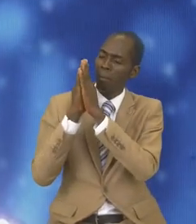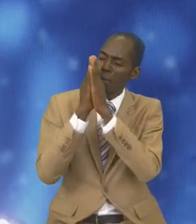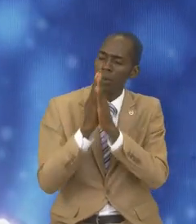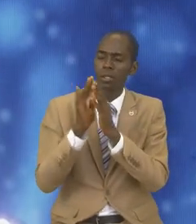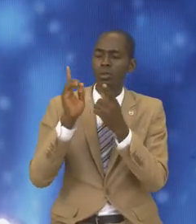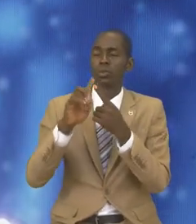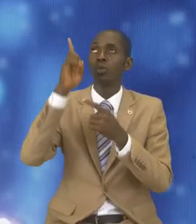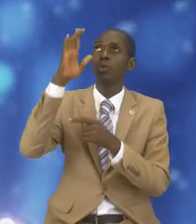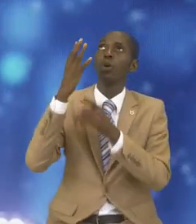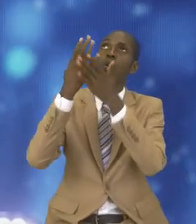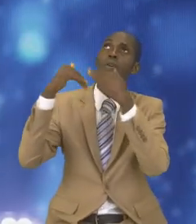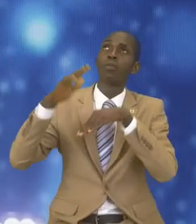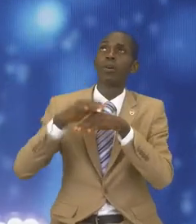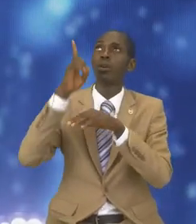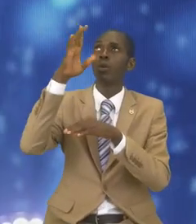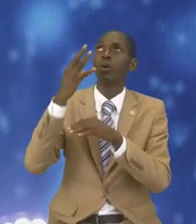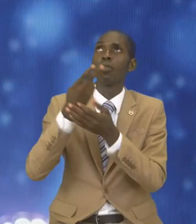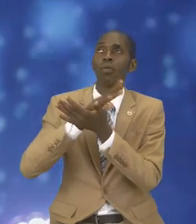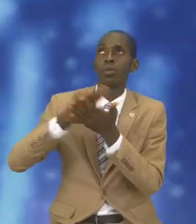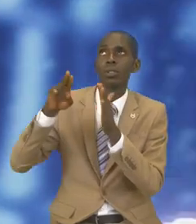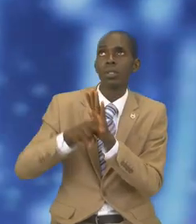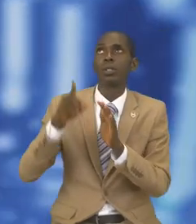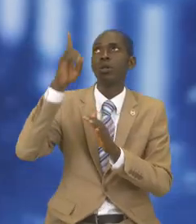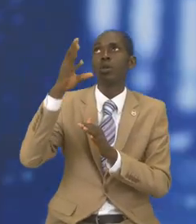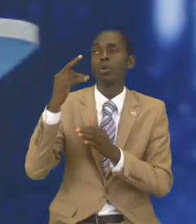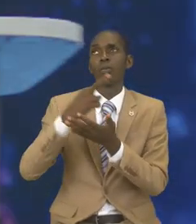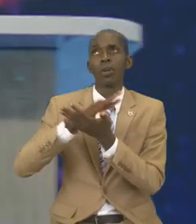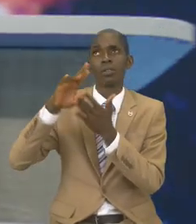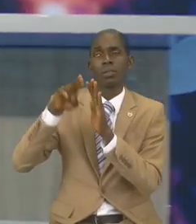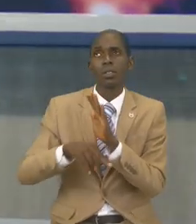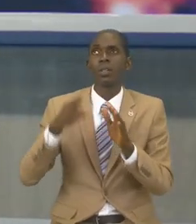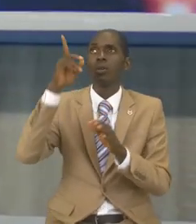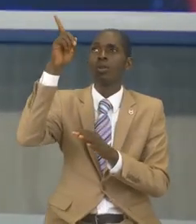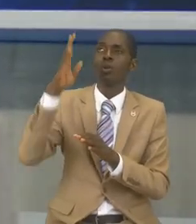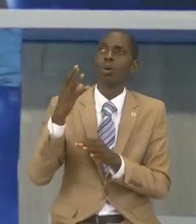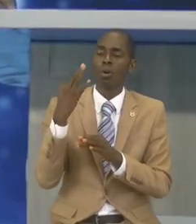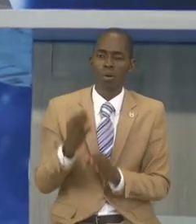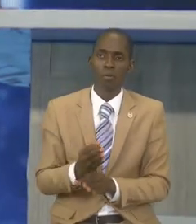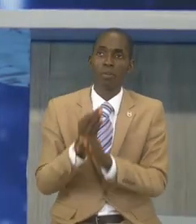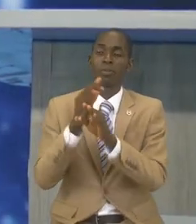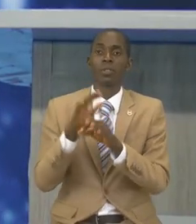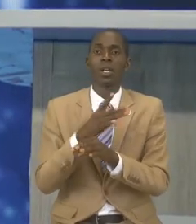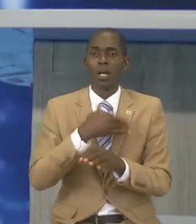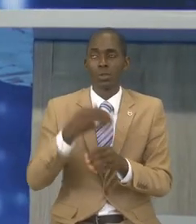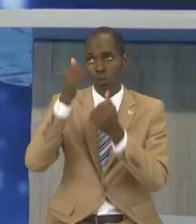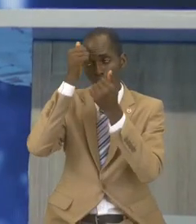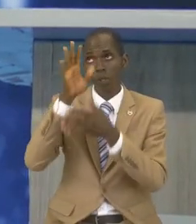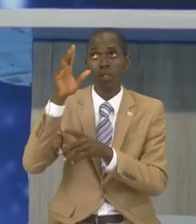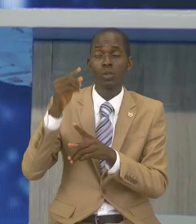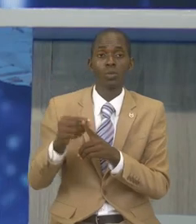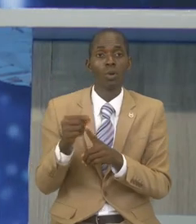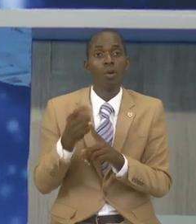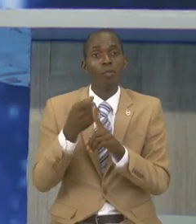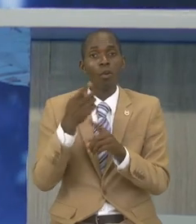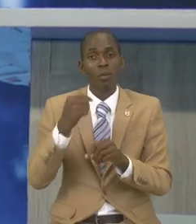heaven, the God of holiness and the God of righteousness, the God of faithfulness that fulfills his word, from the time